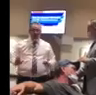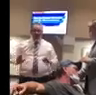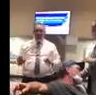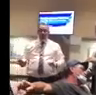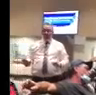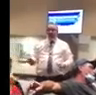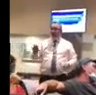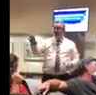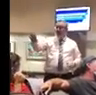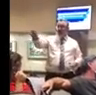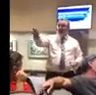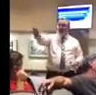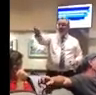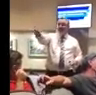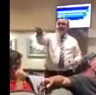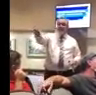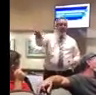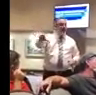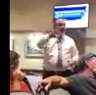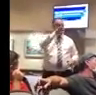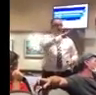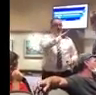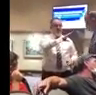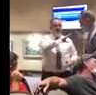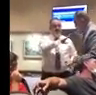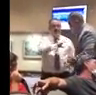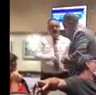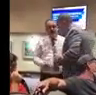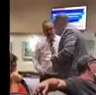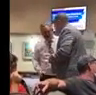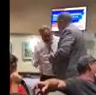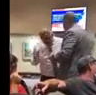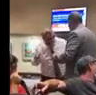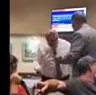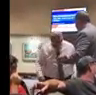up. CDC made their changes. These are the people that elected them, sir.